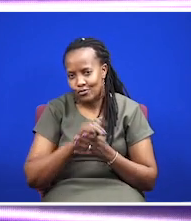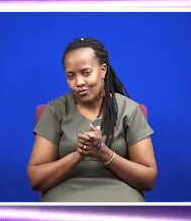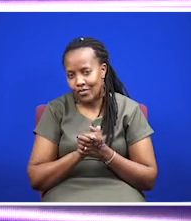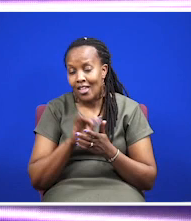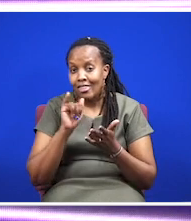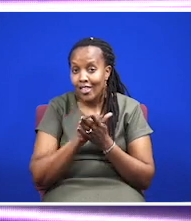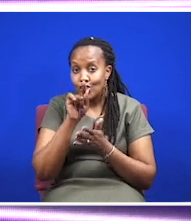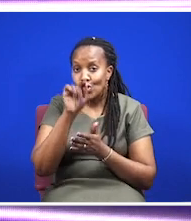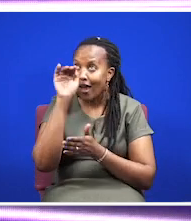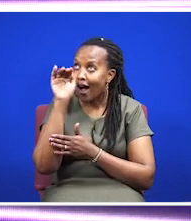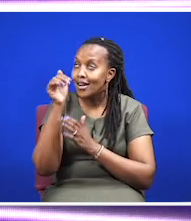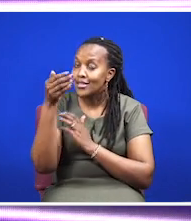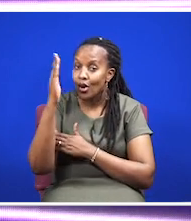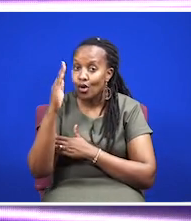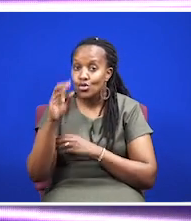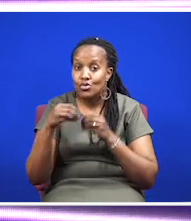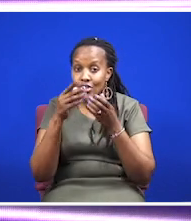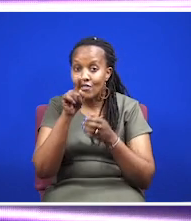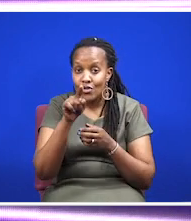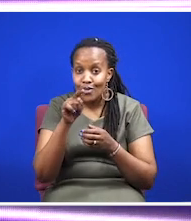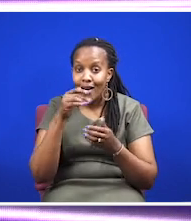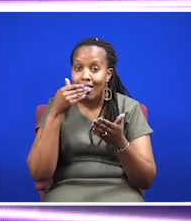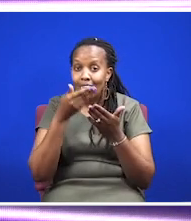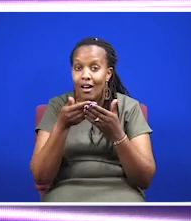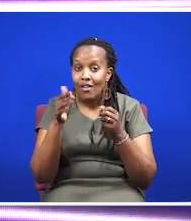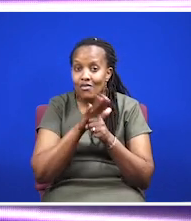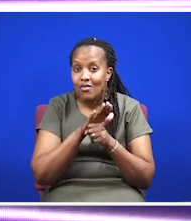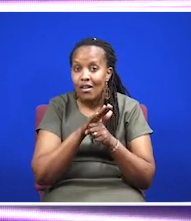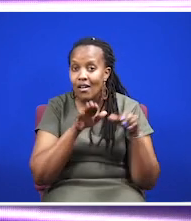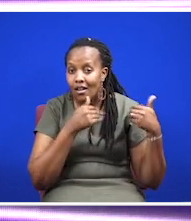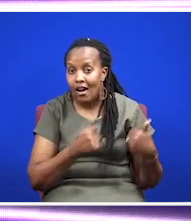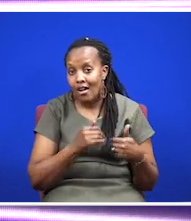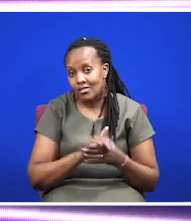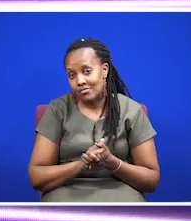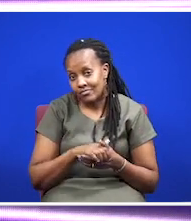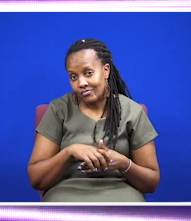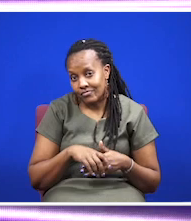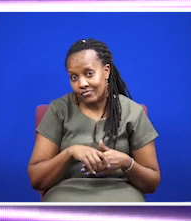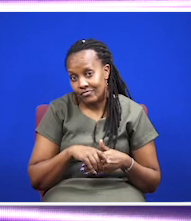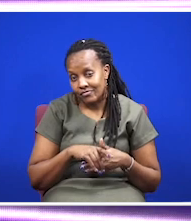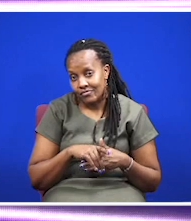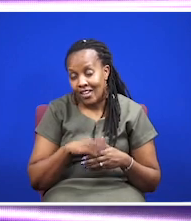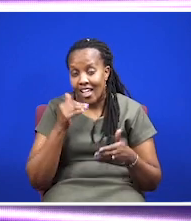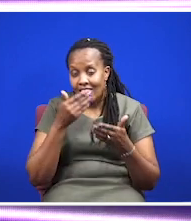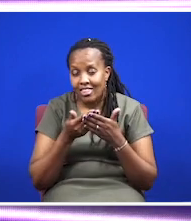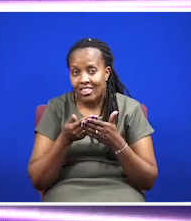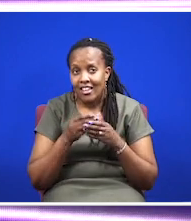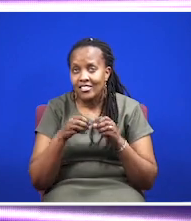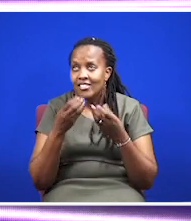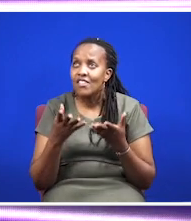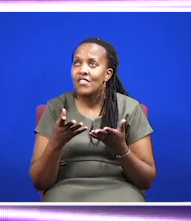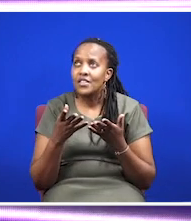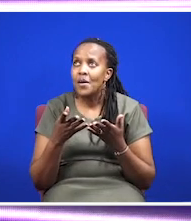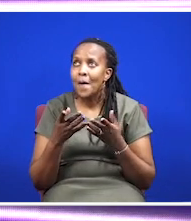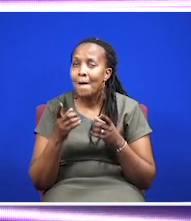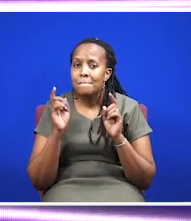grateful hearts. You see, thanksgiving need also to be expressed. When it comes